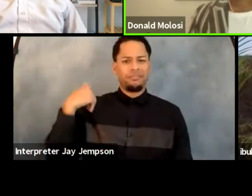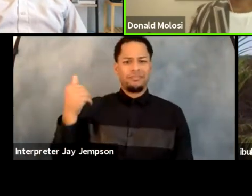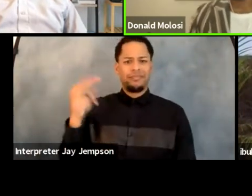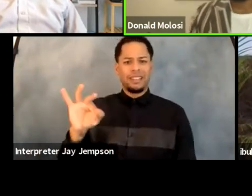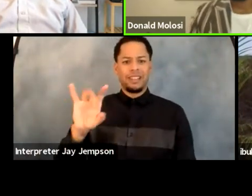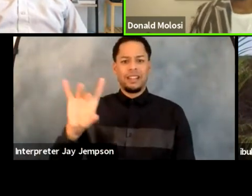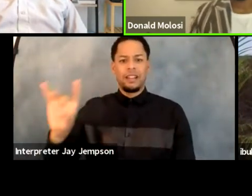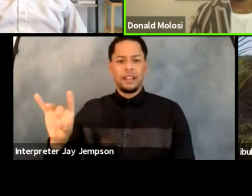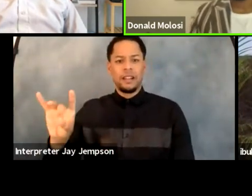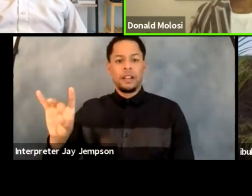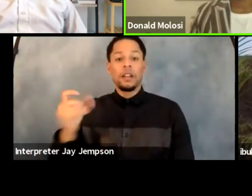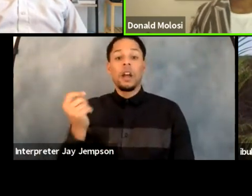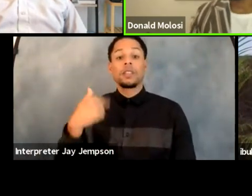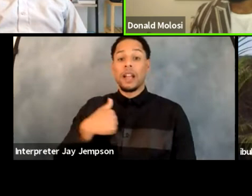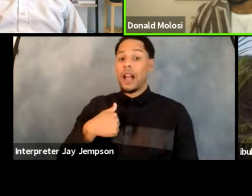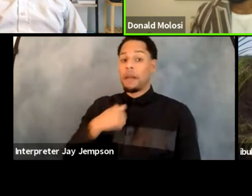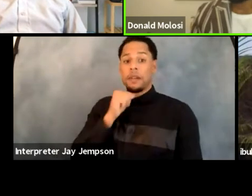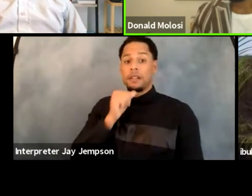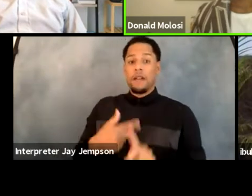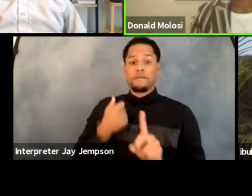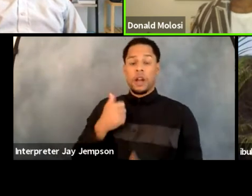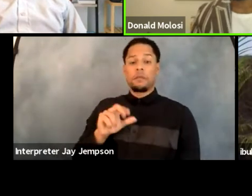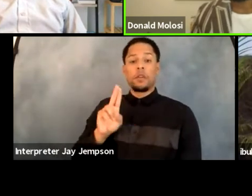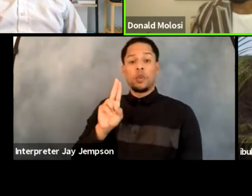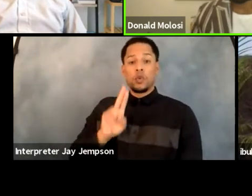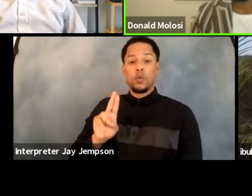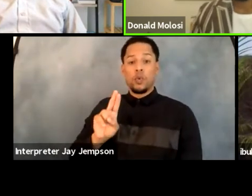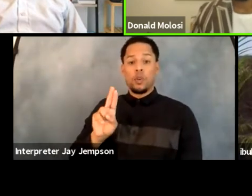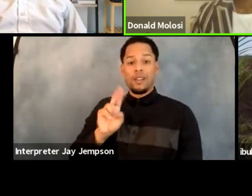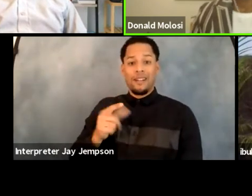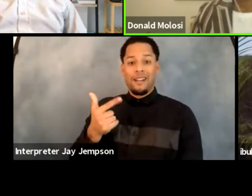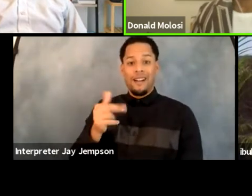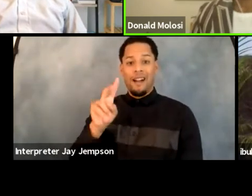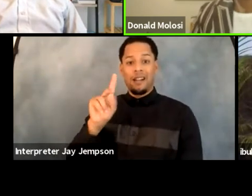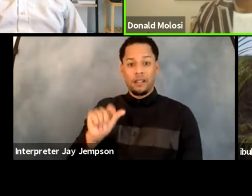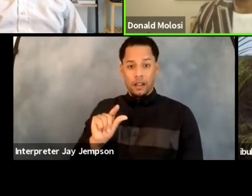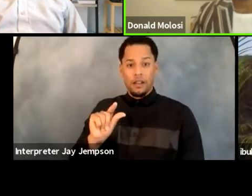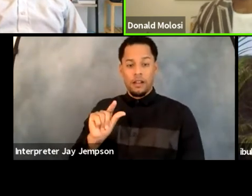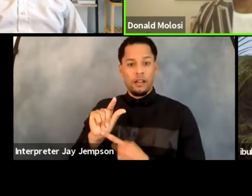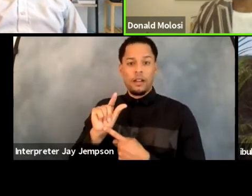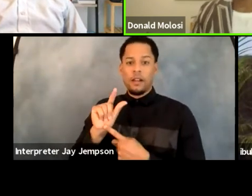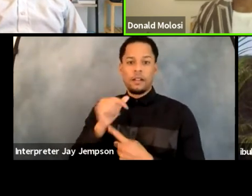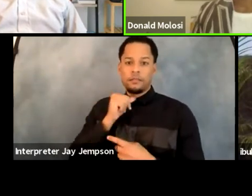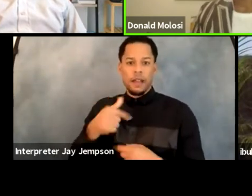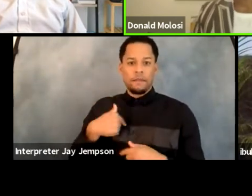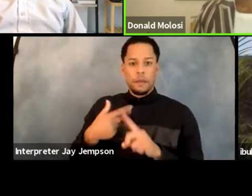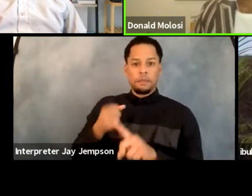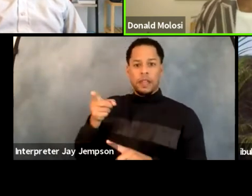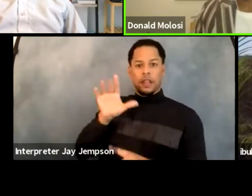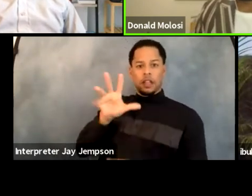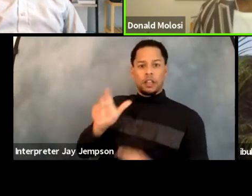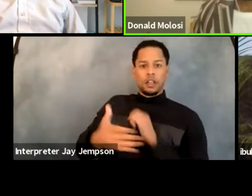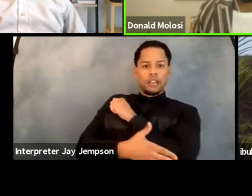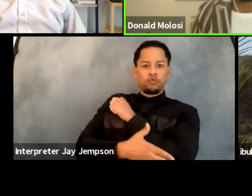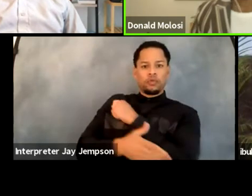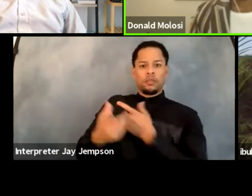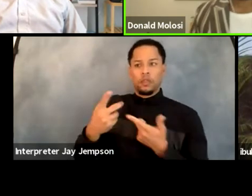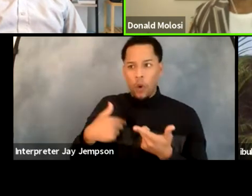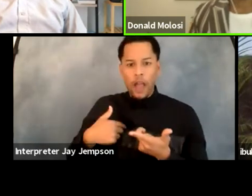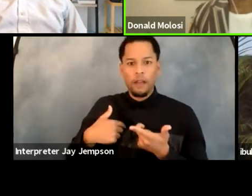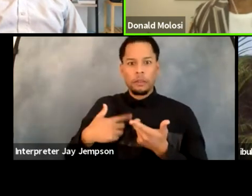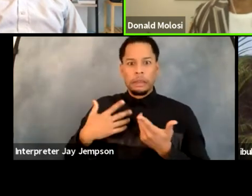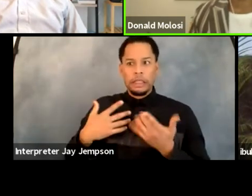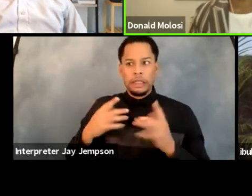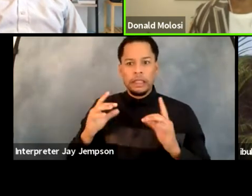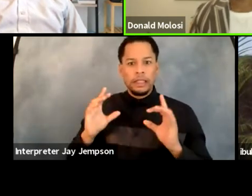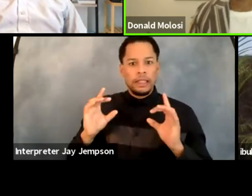had to be very aware as I wrote Luganda and sang Luganda on stage of my positionality. So for that one, my process,